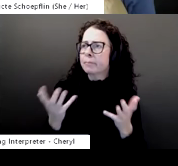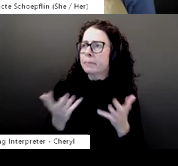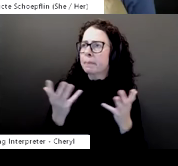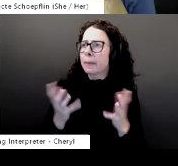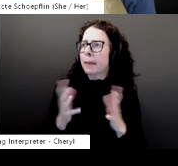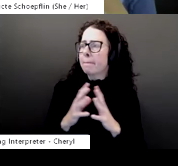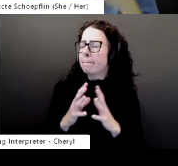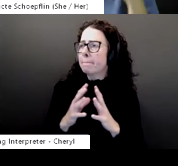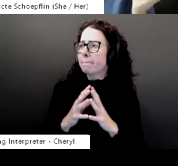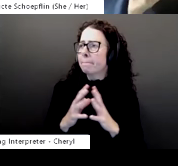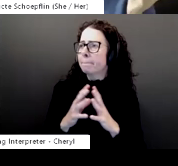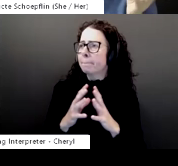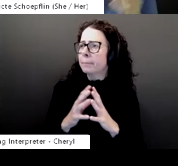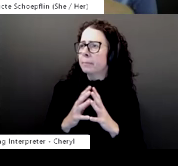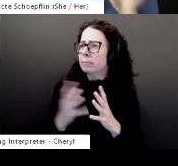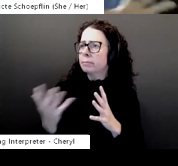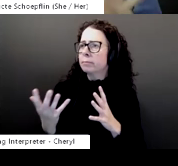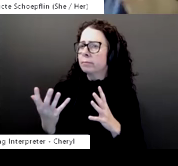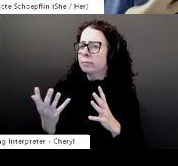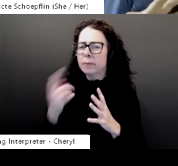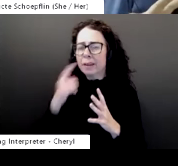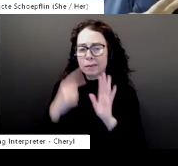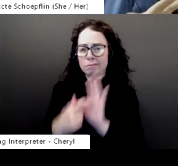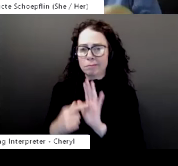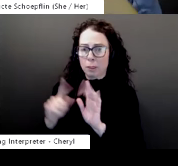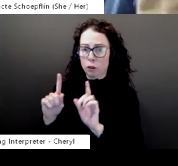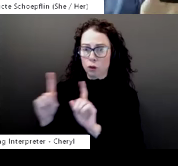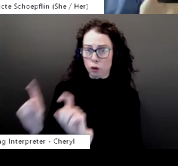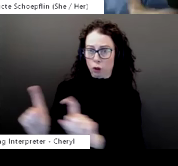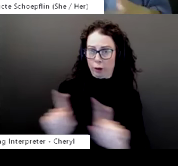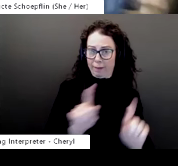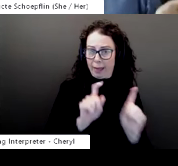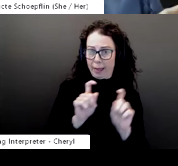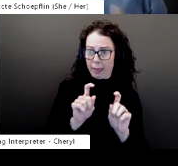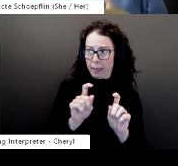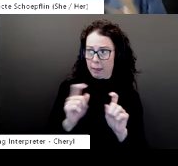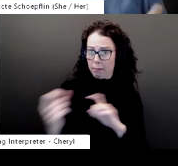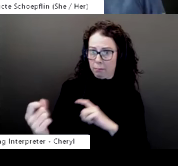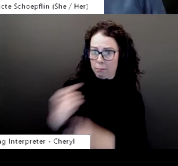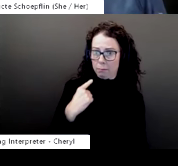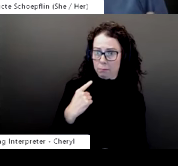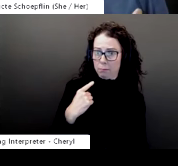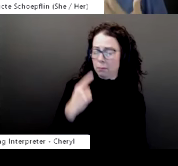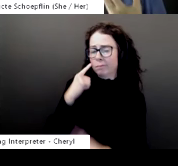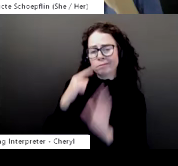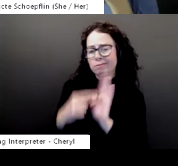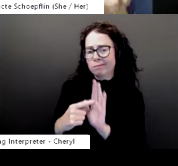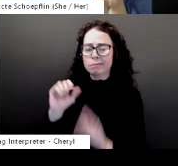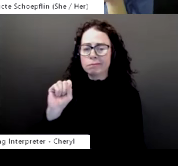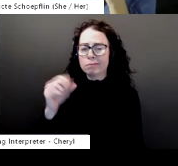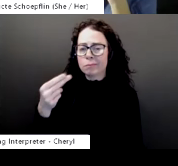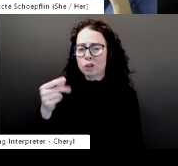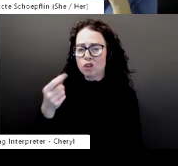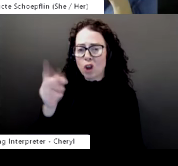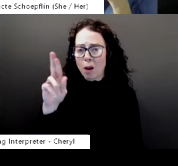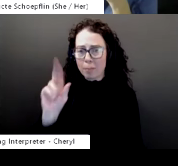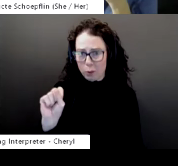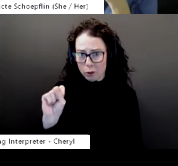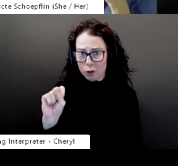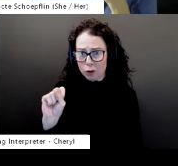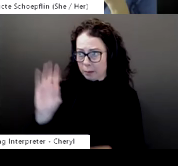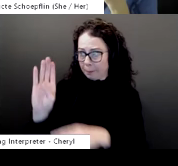question about how did we do survey provided by a legit business, say Shoppers Drug Mart? Are there risks related to filling